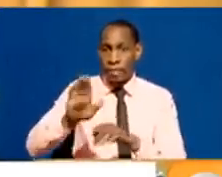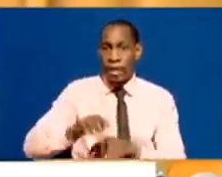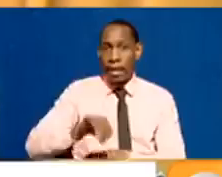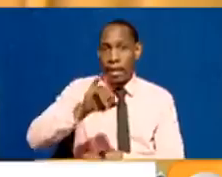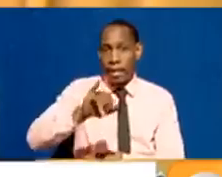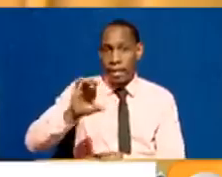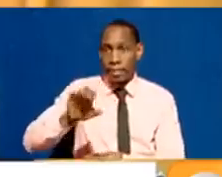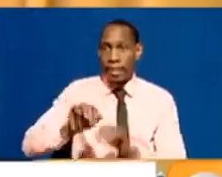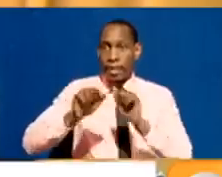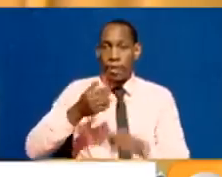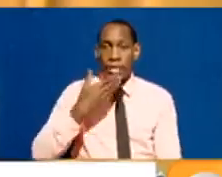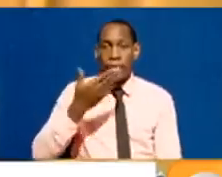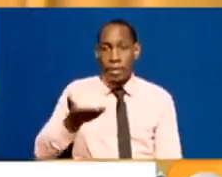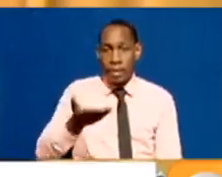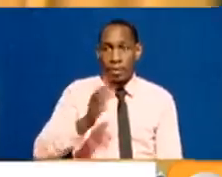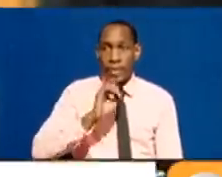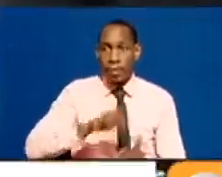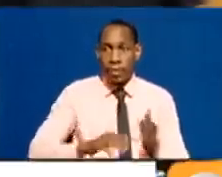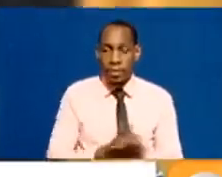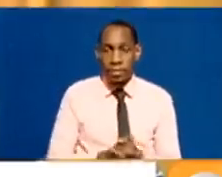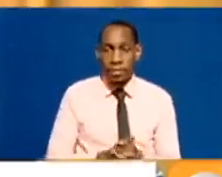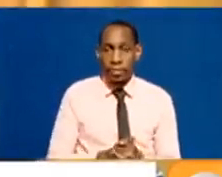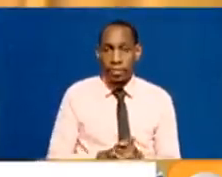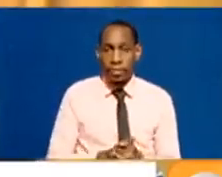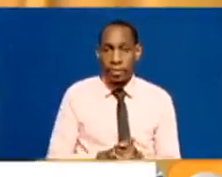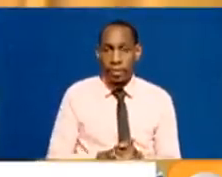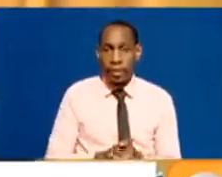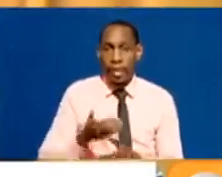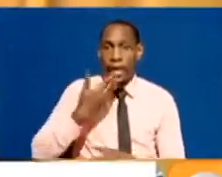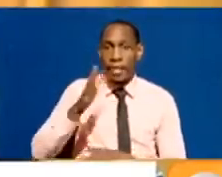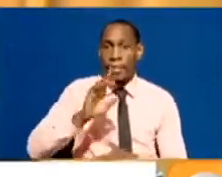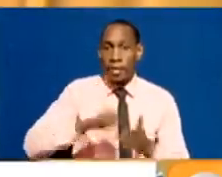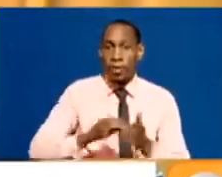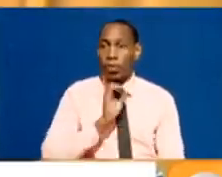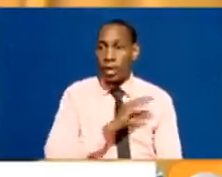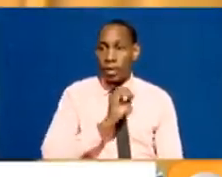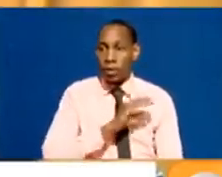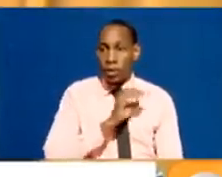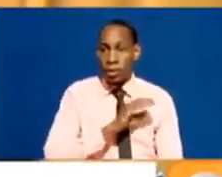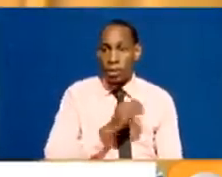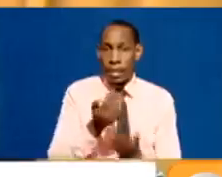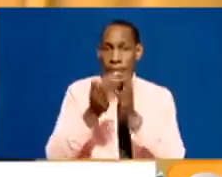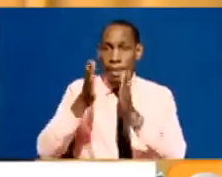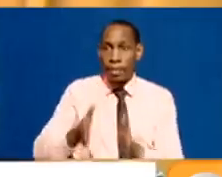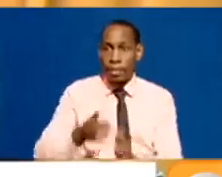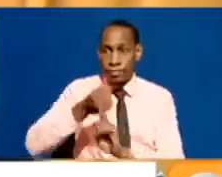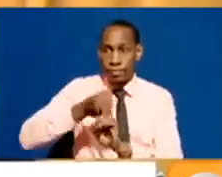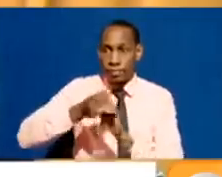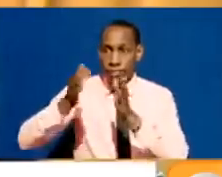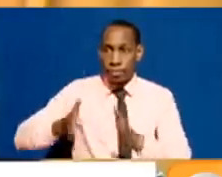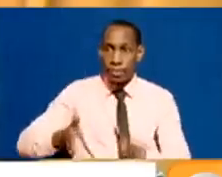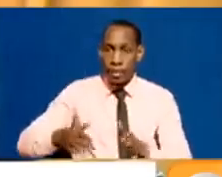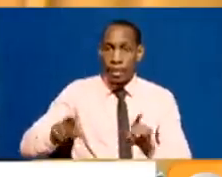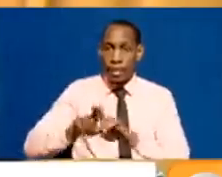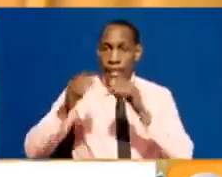IEBC, can respond to say what are your answers to the complaints by the petitioner's advocates, and